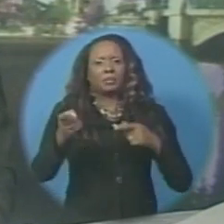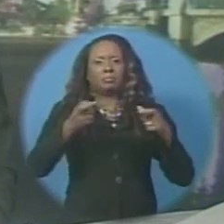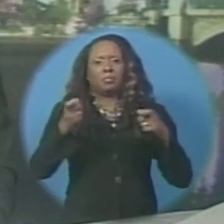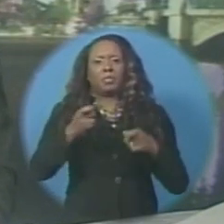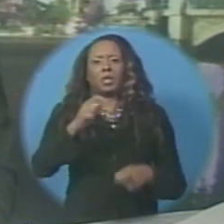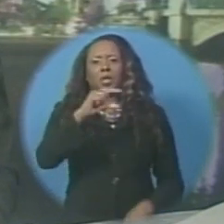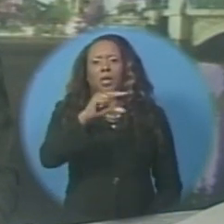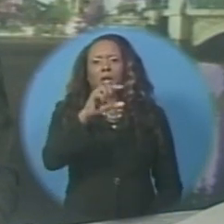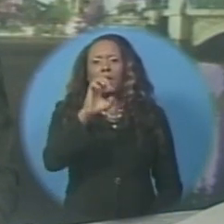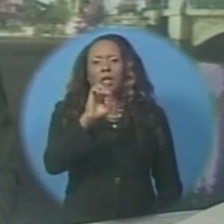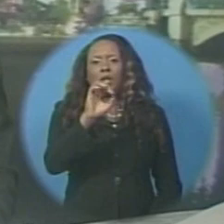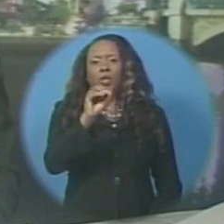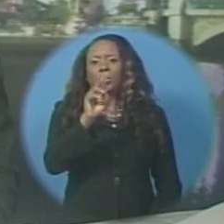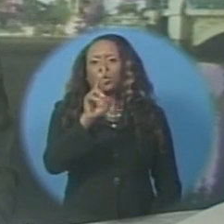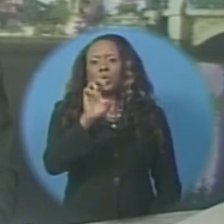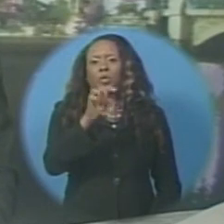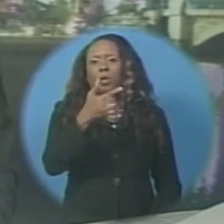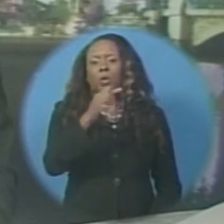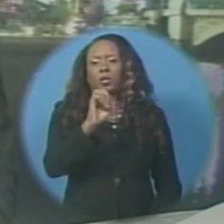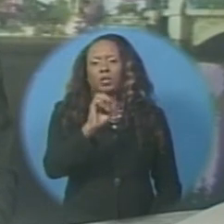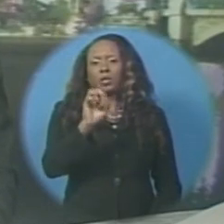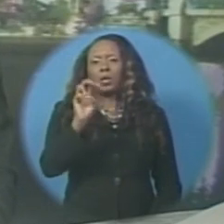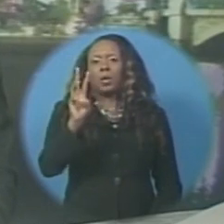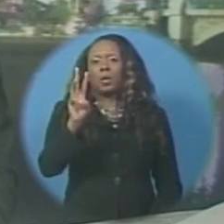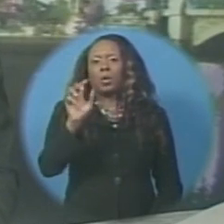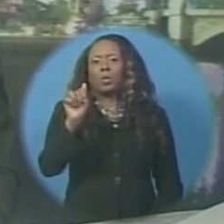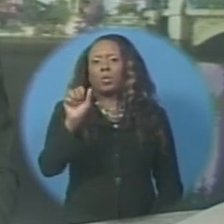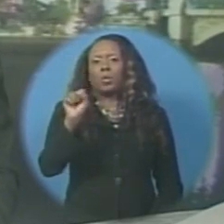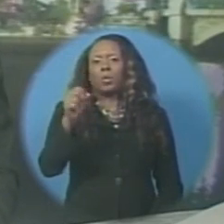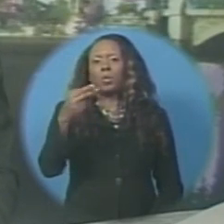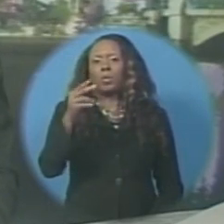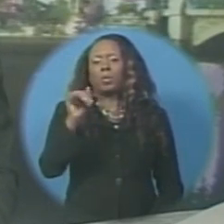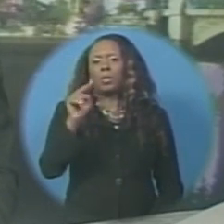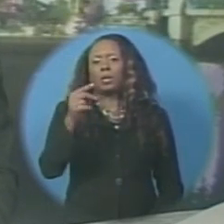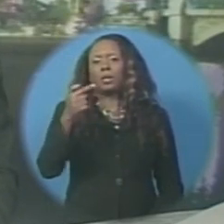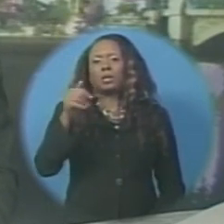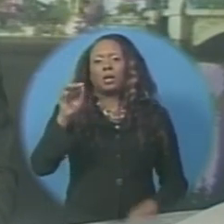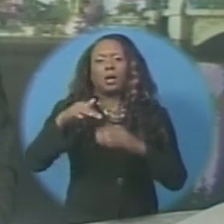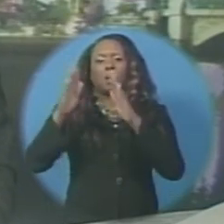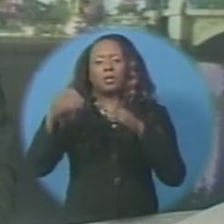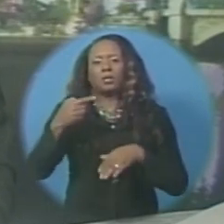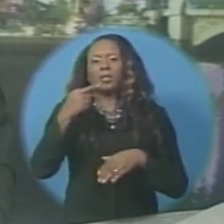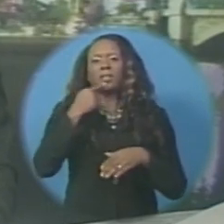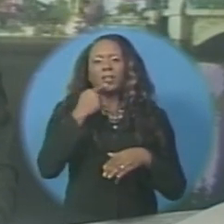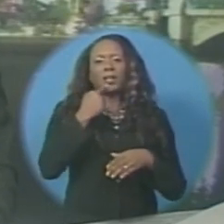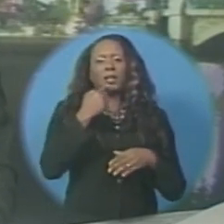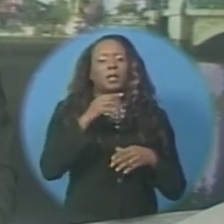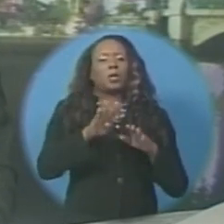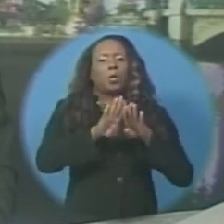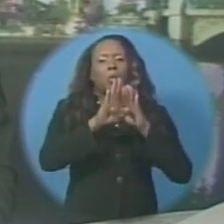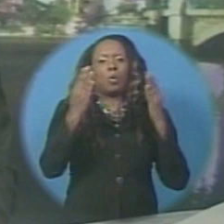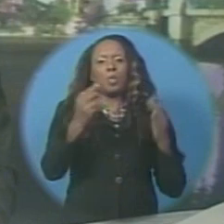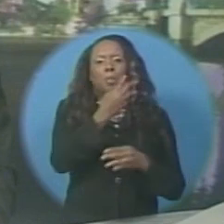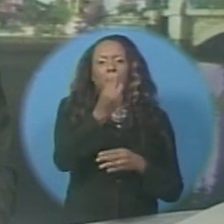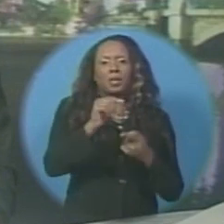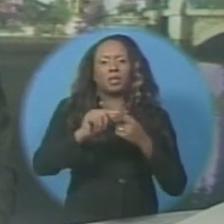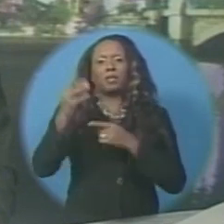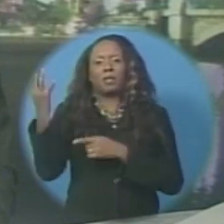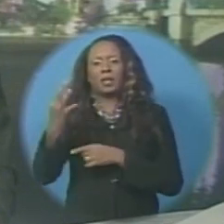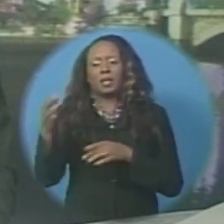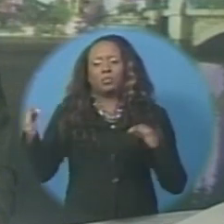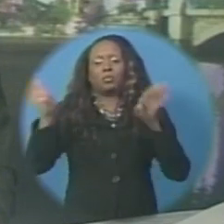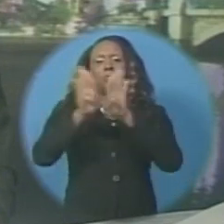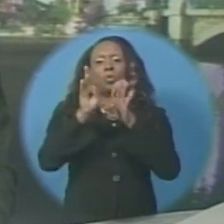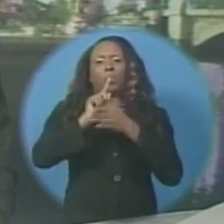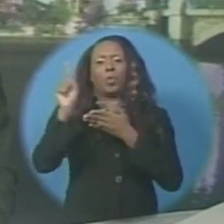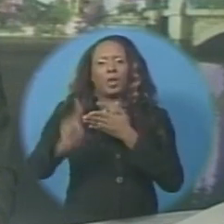Washington House, says the property operates Monday to Friday and is closed on weekends and holidays. However, the decision was made to open